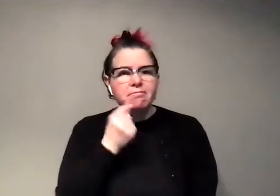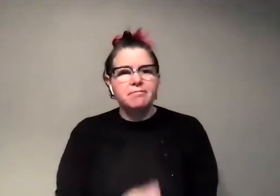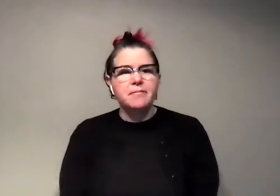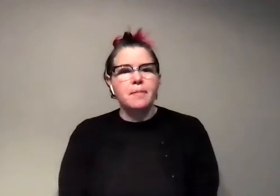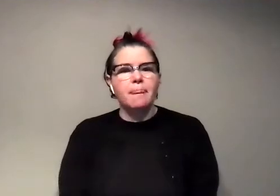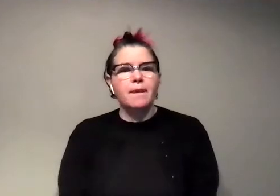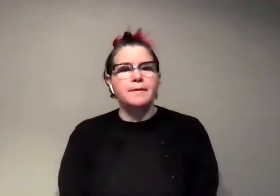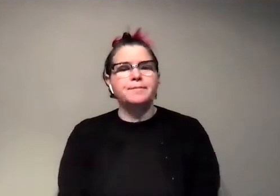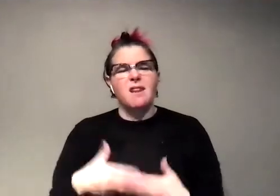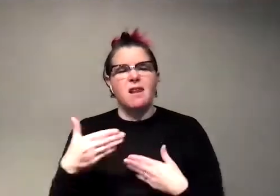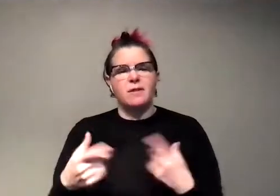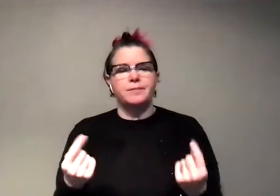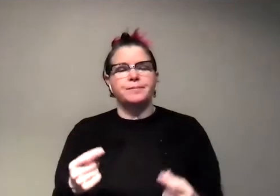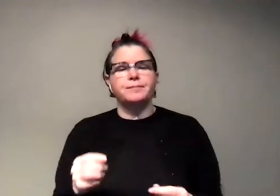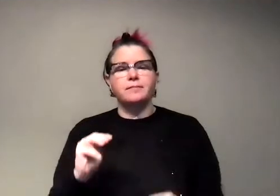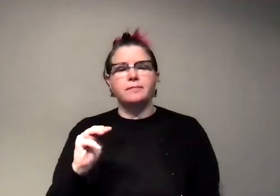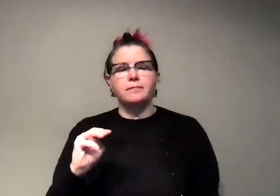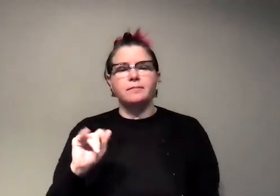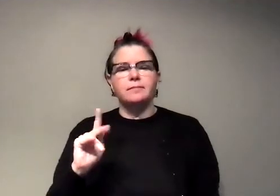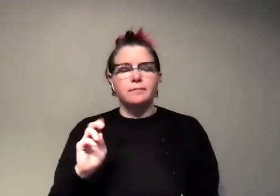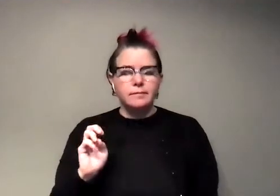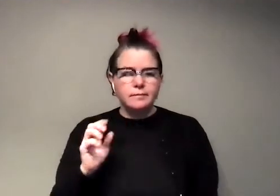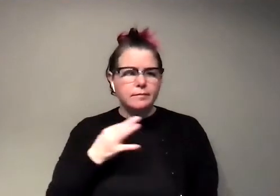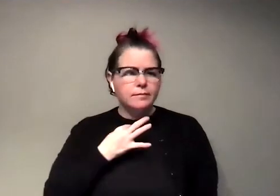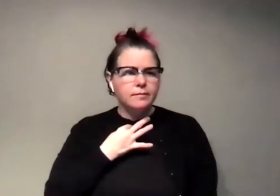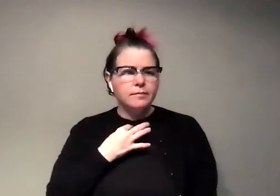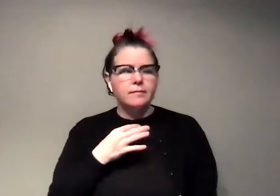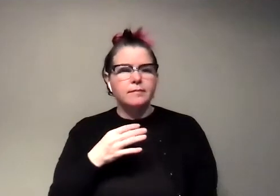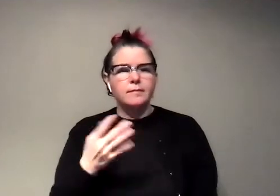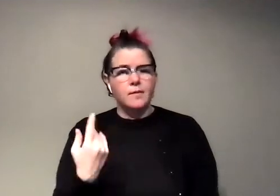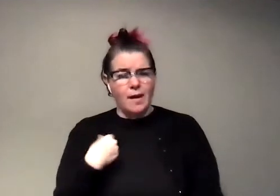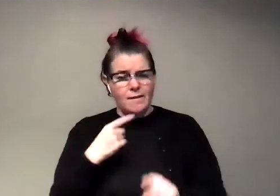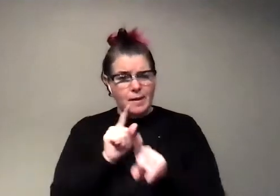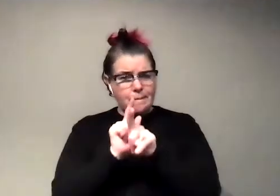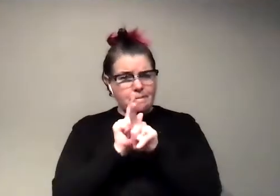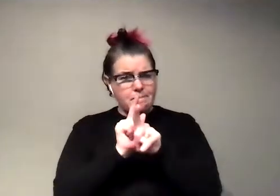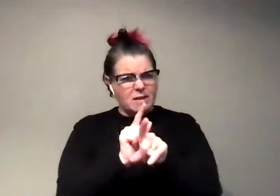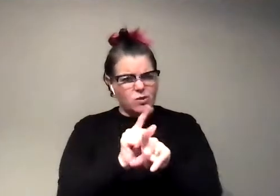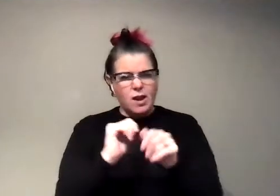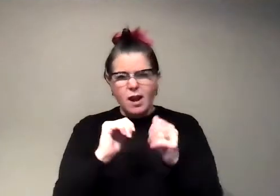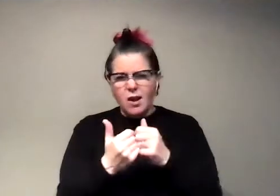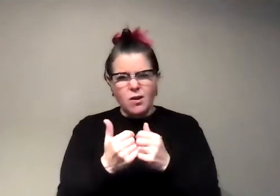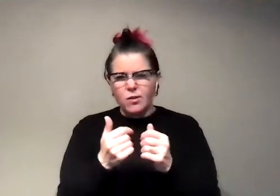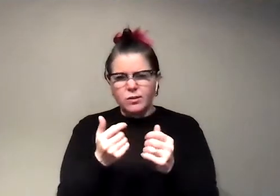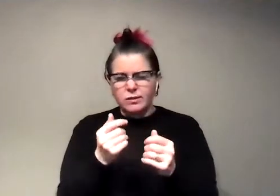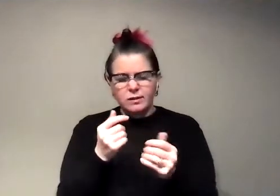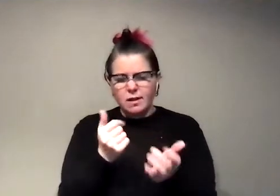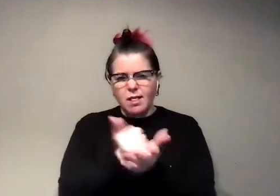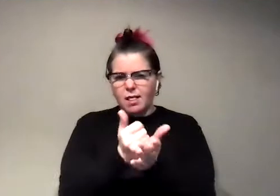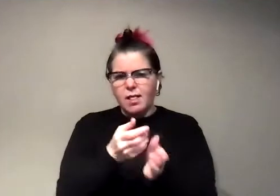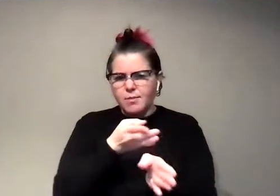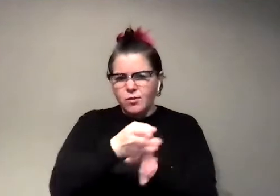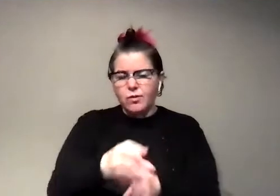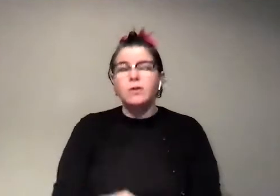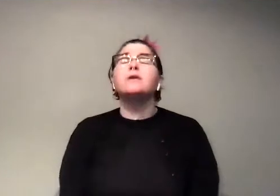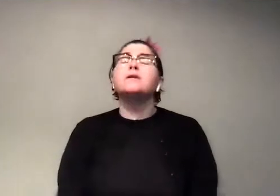next question is from Mike. What role has mentoring played in your career? Oh man, that's